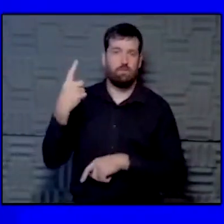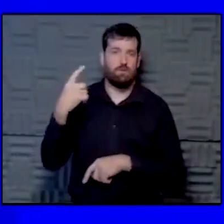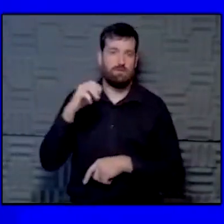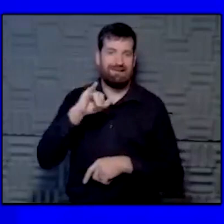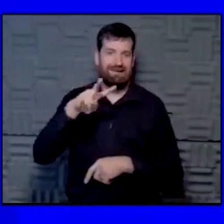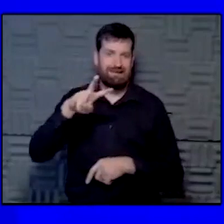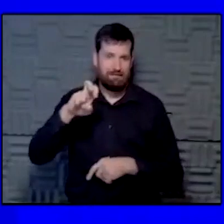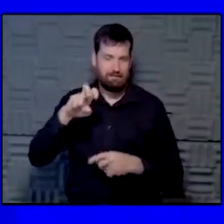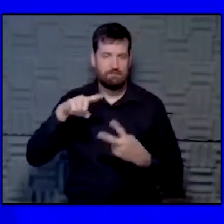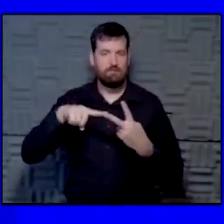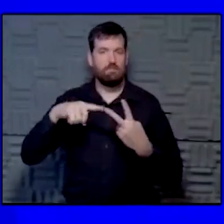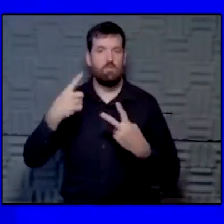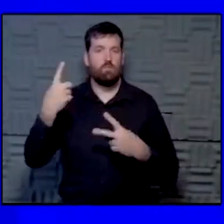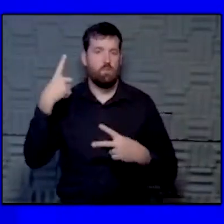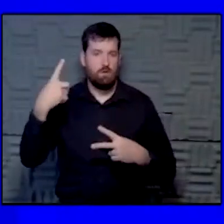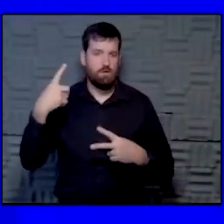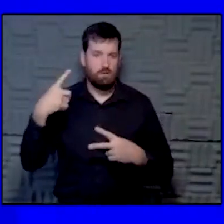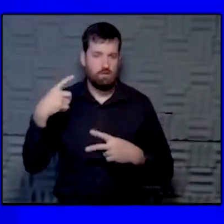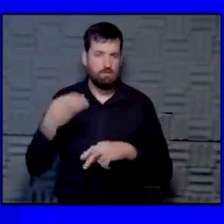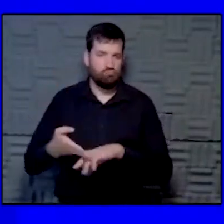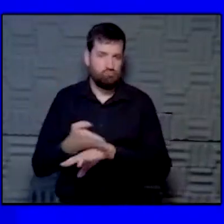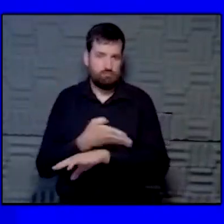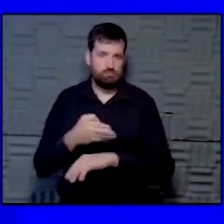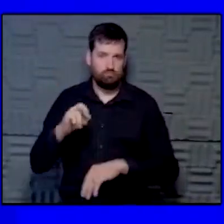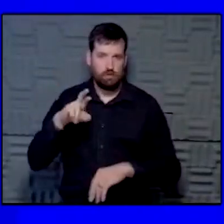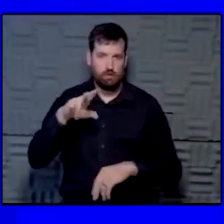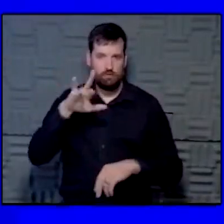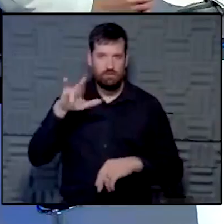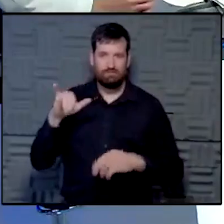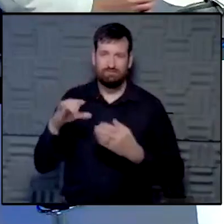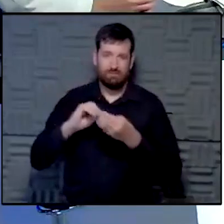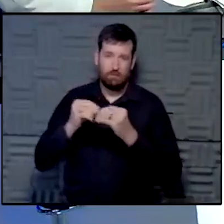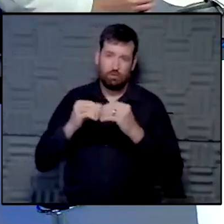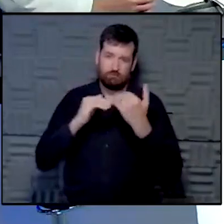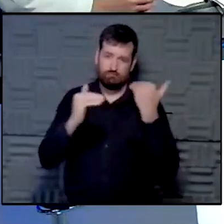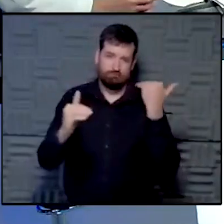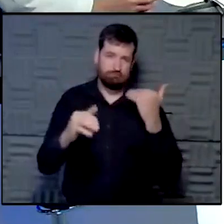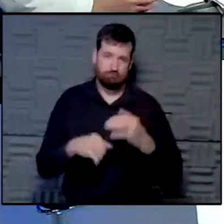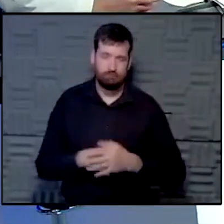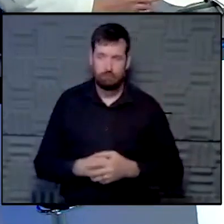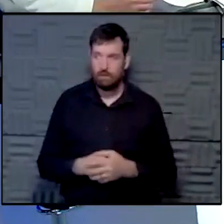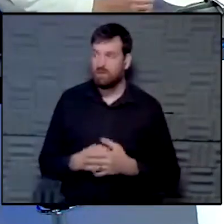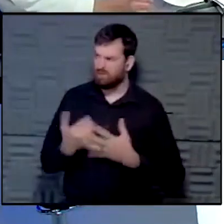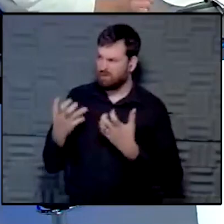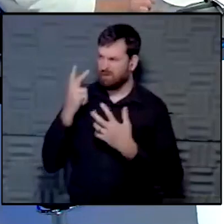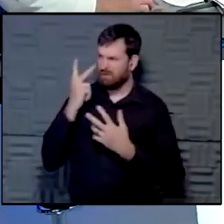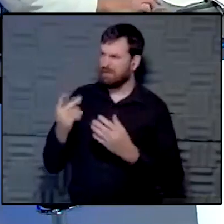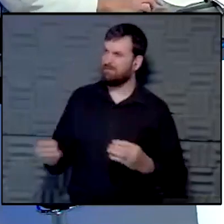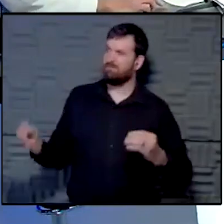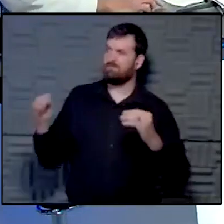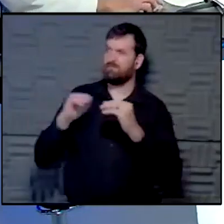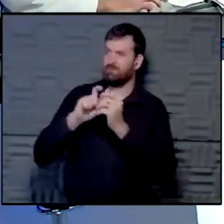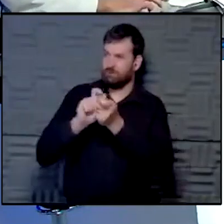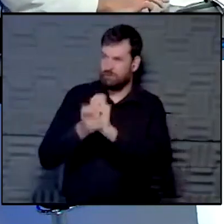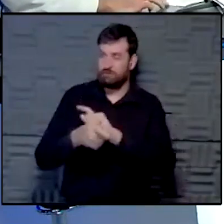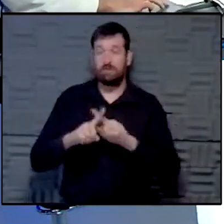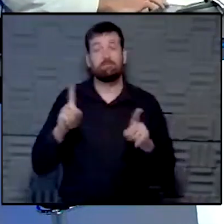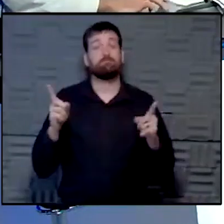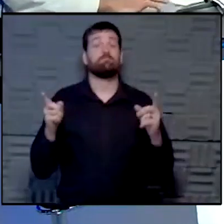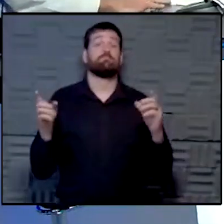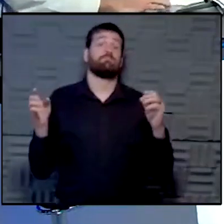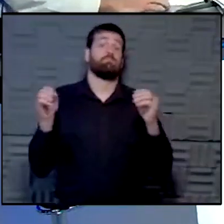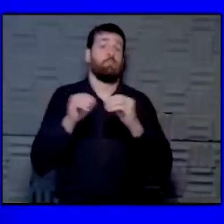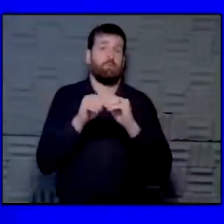and 1 recovery as well. So our numbers really are not changing. Yeah, I'd like to see it a little bit more change. But we have a little bit more of